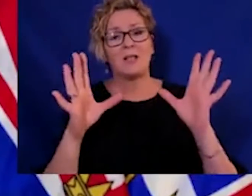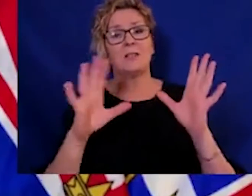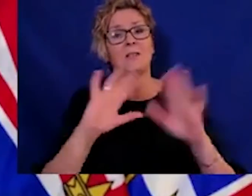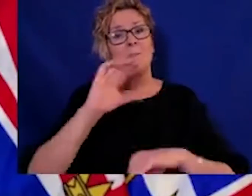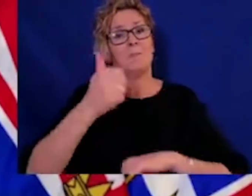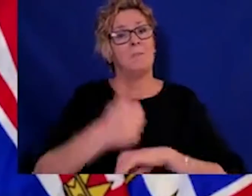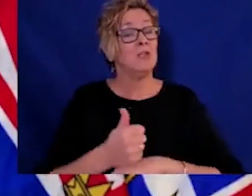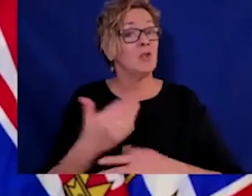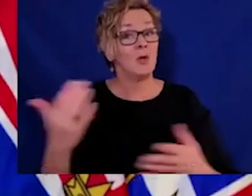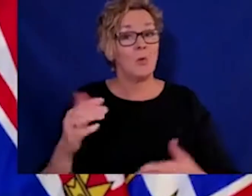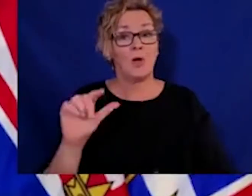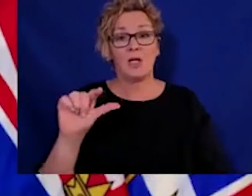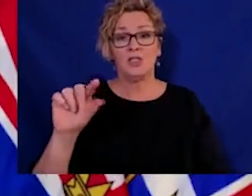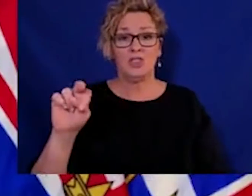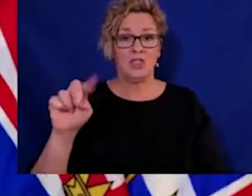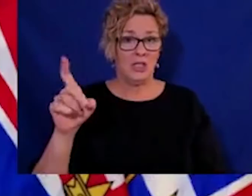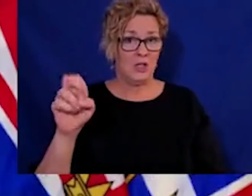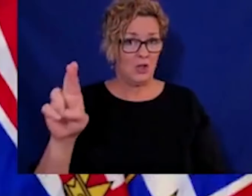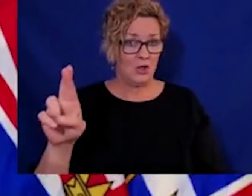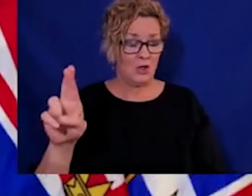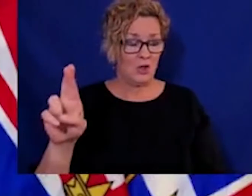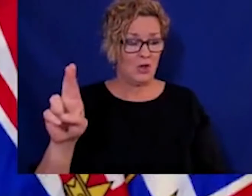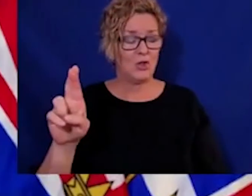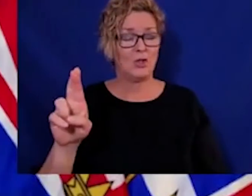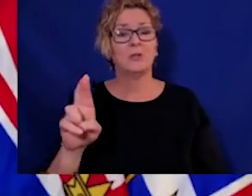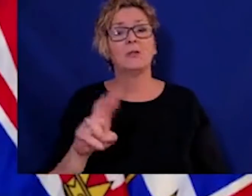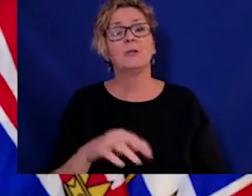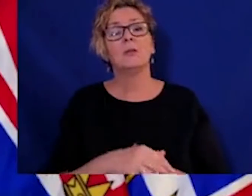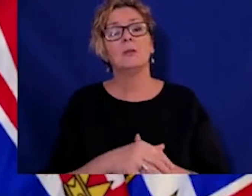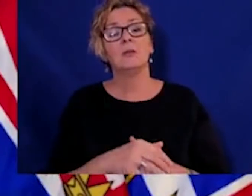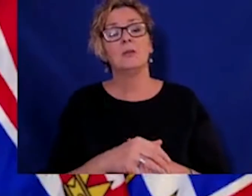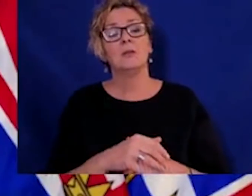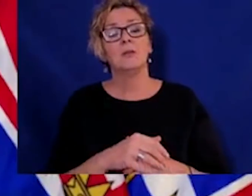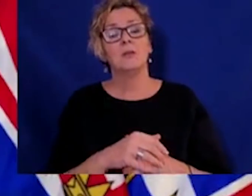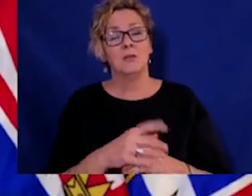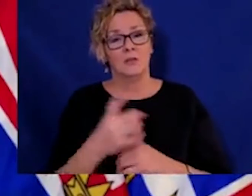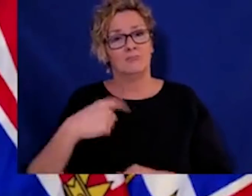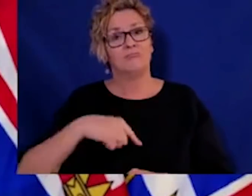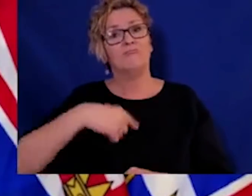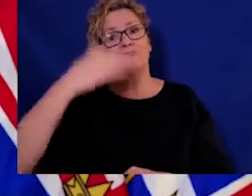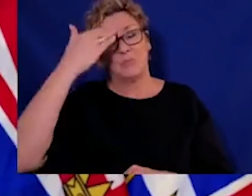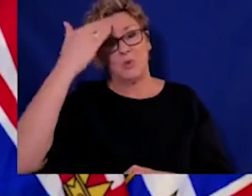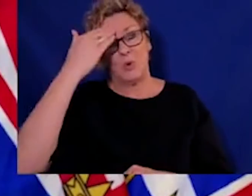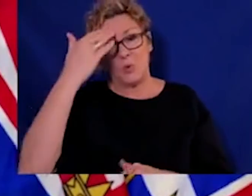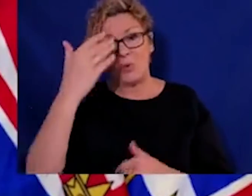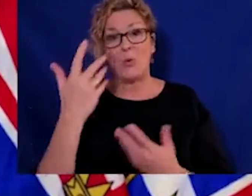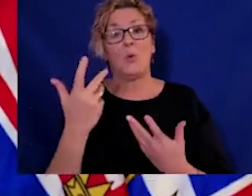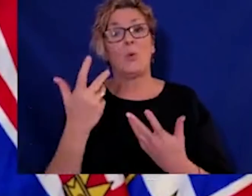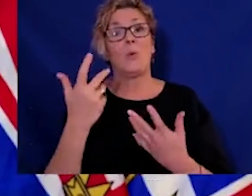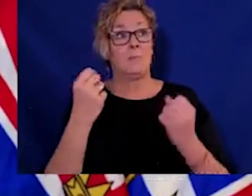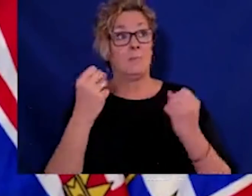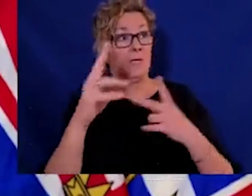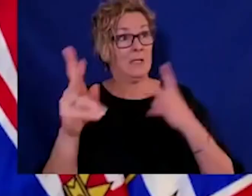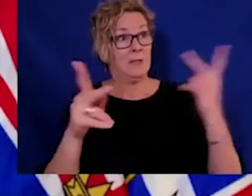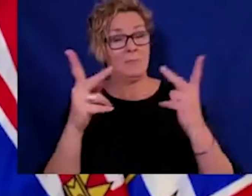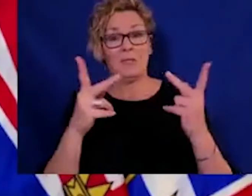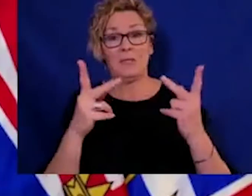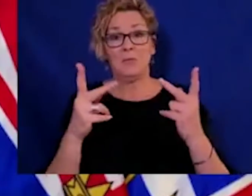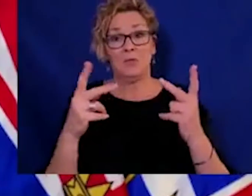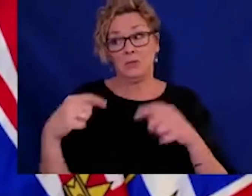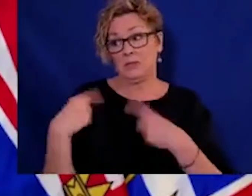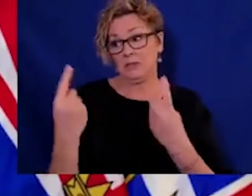support and getting away from a violent situation right now during this pandemic, we know is an additional